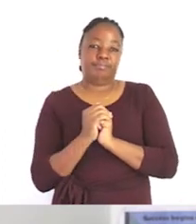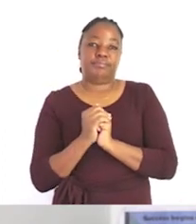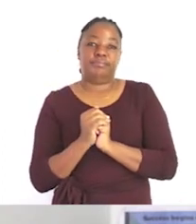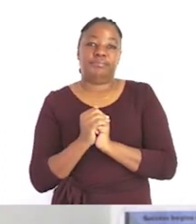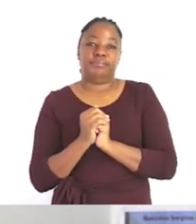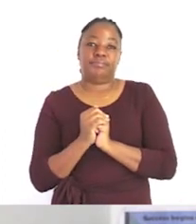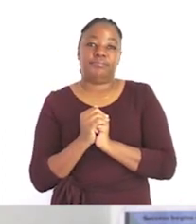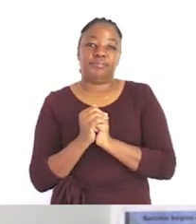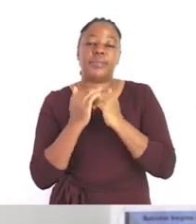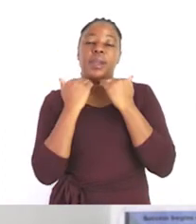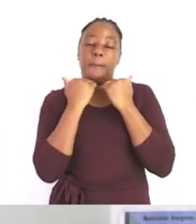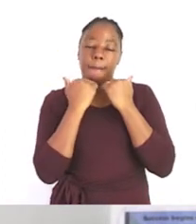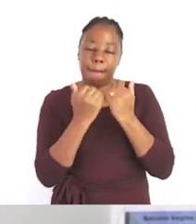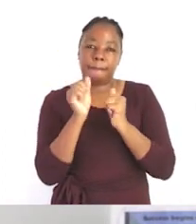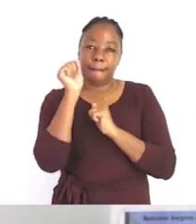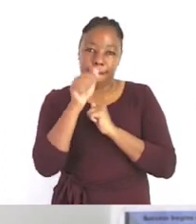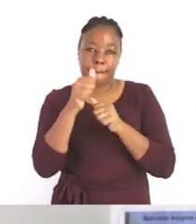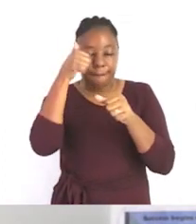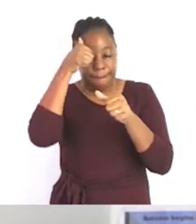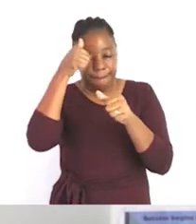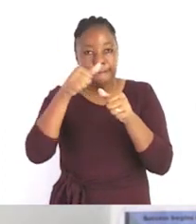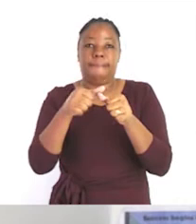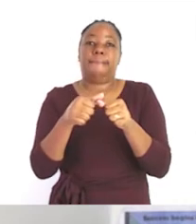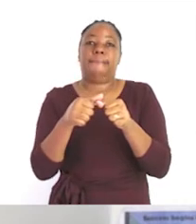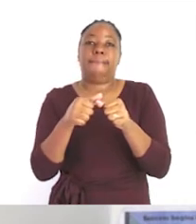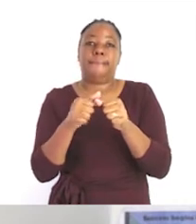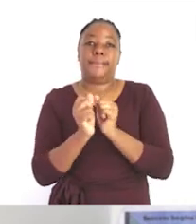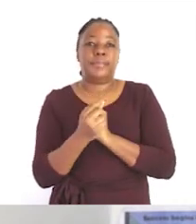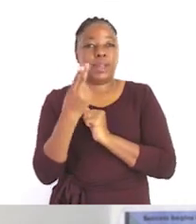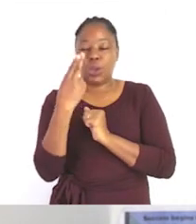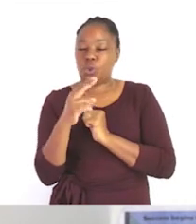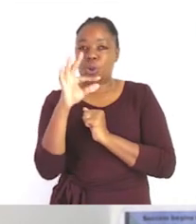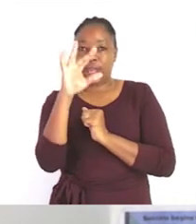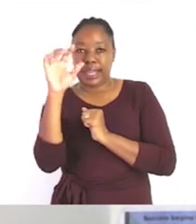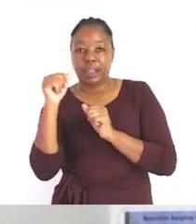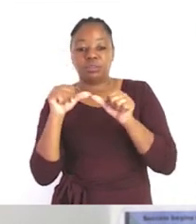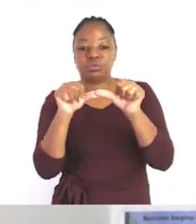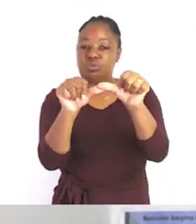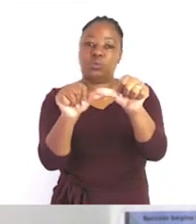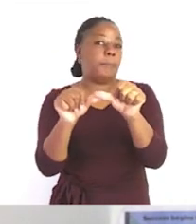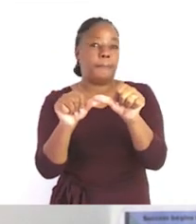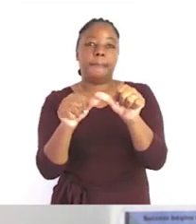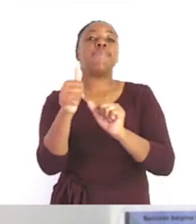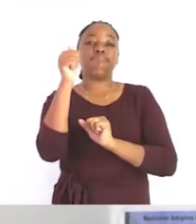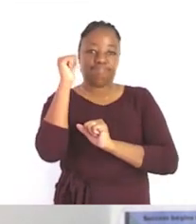important because you might find yourself going forward. So let's start from